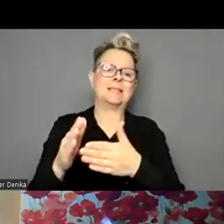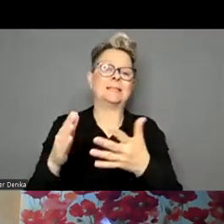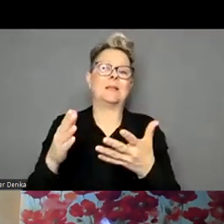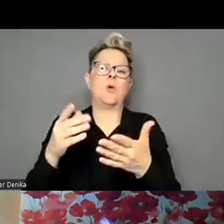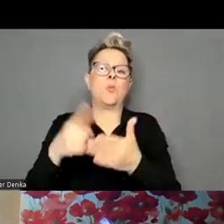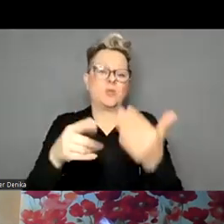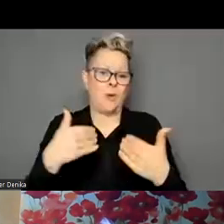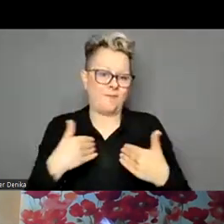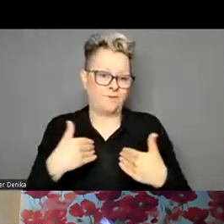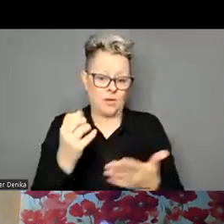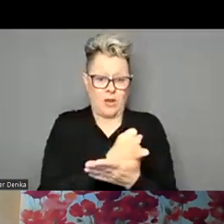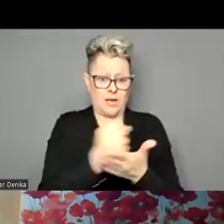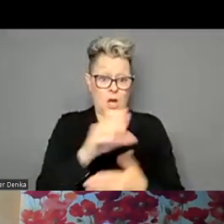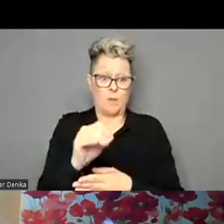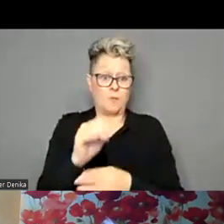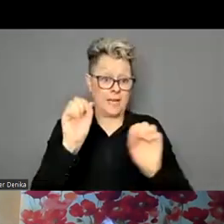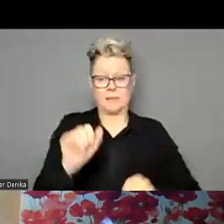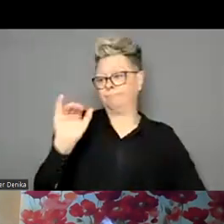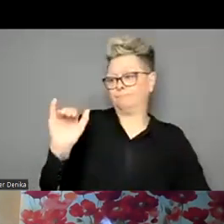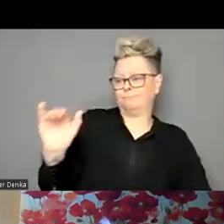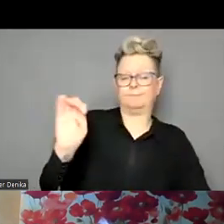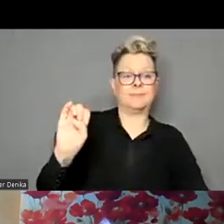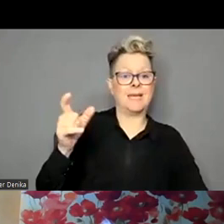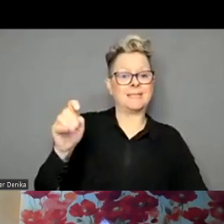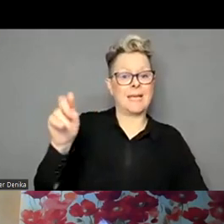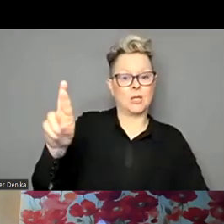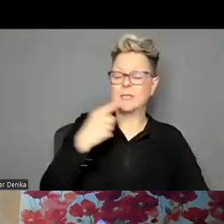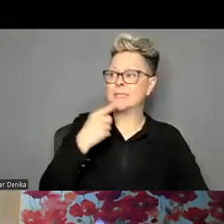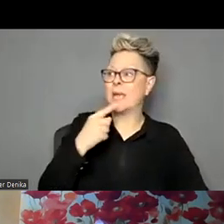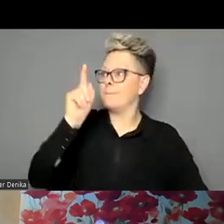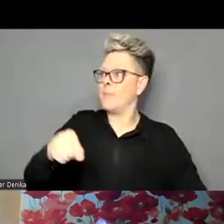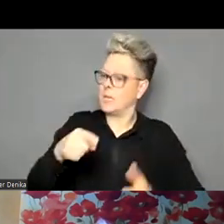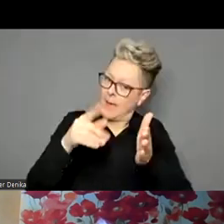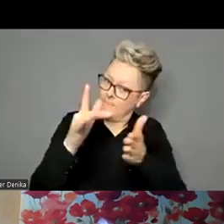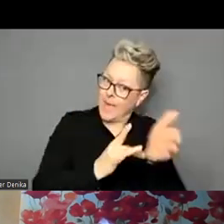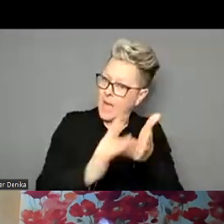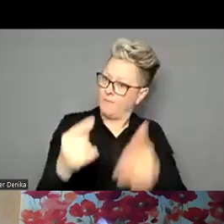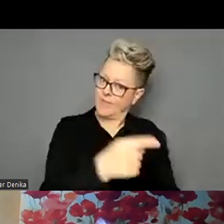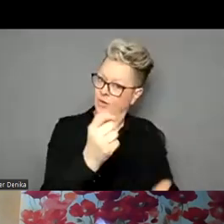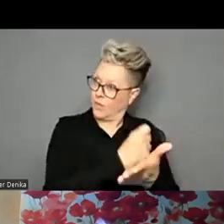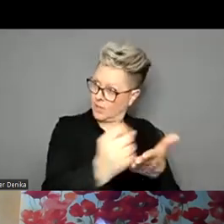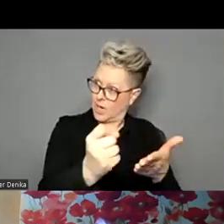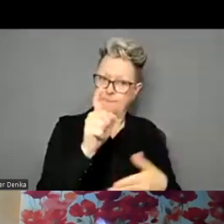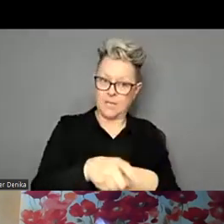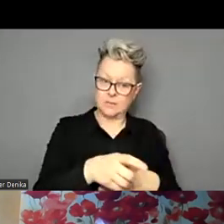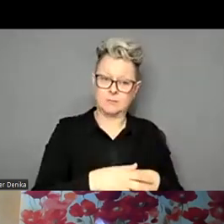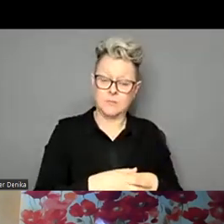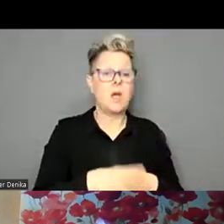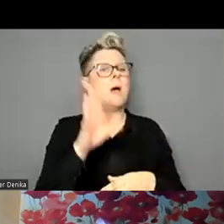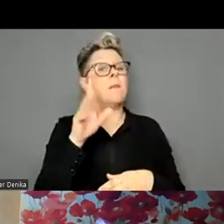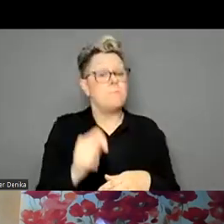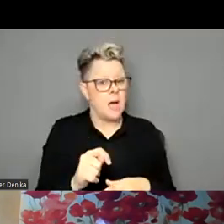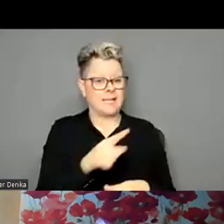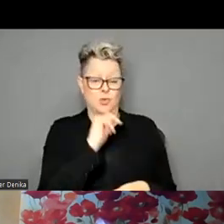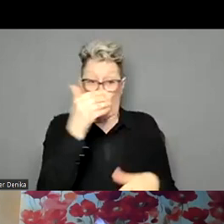has a perfect right to come to your executor and say, I want this to be repaid. But what they don't have a right to do, let's say that you